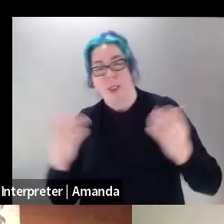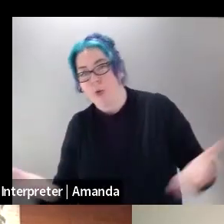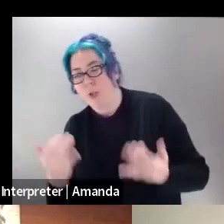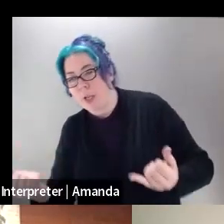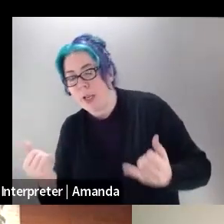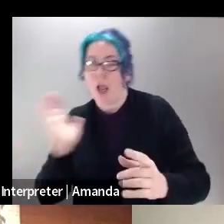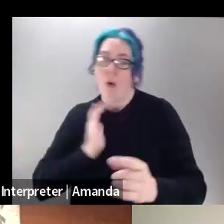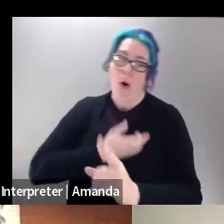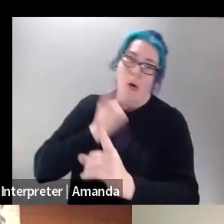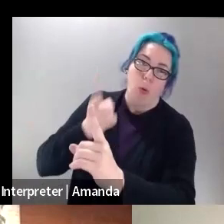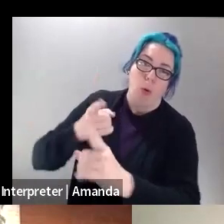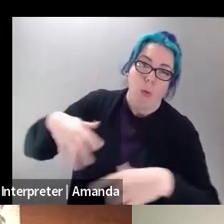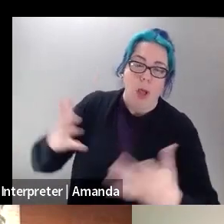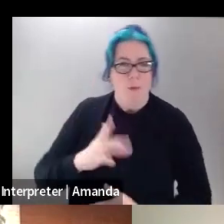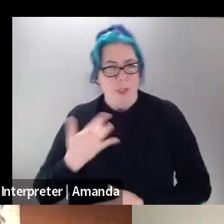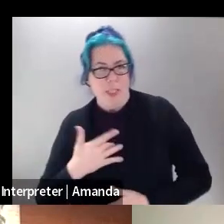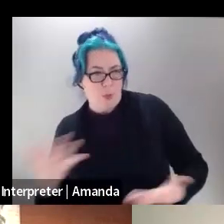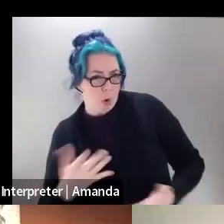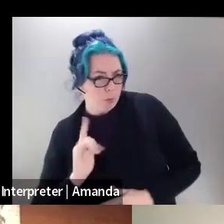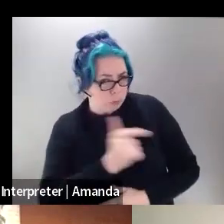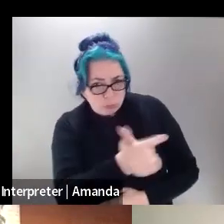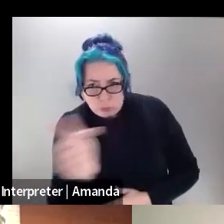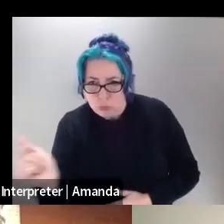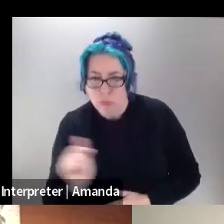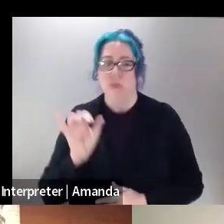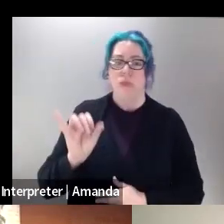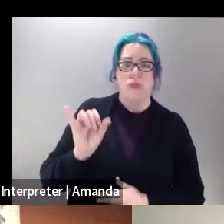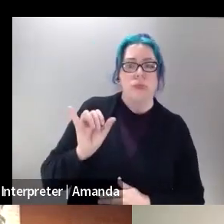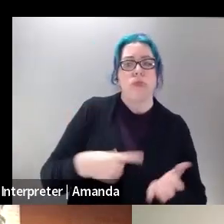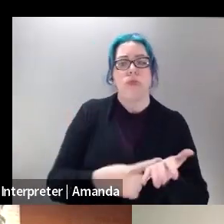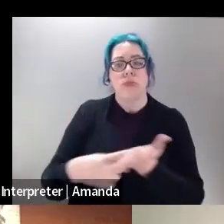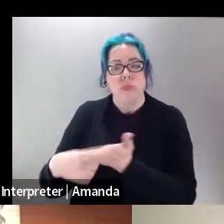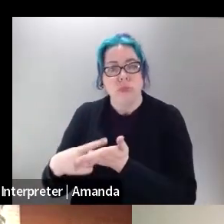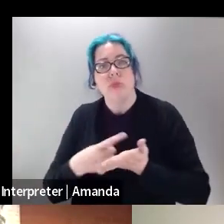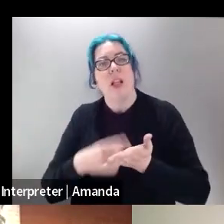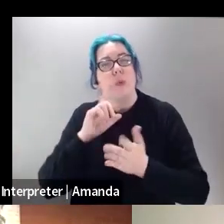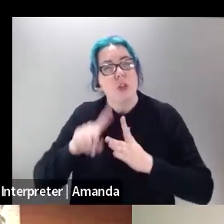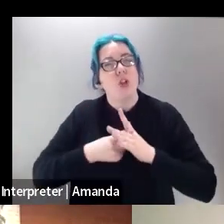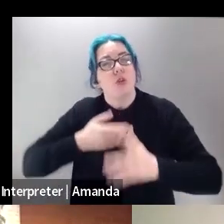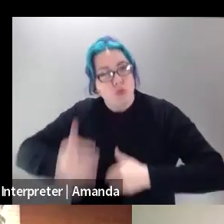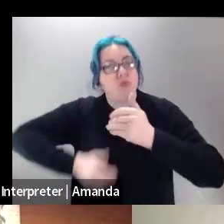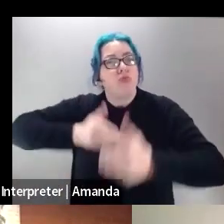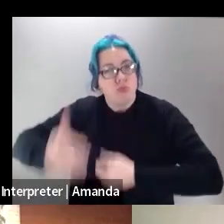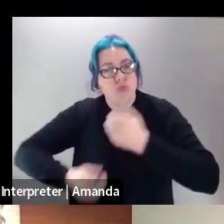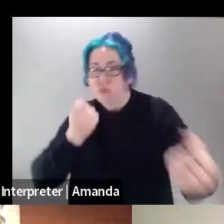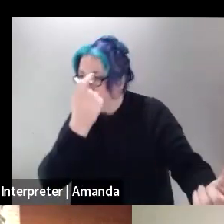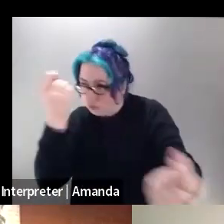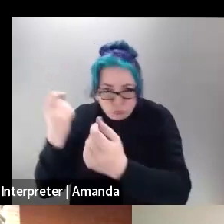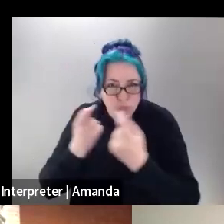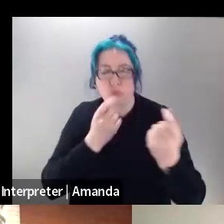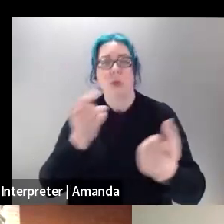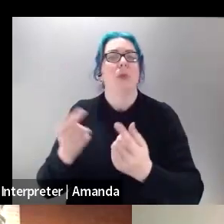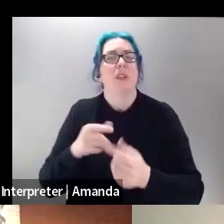the group. A common working language starts to form. Key values and principles are articulated